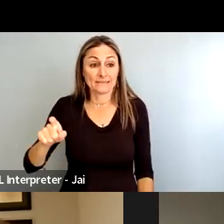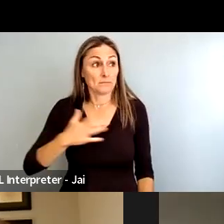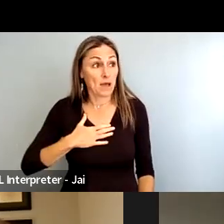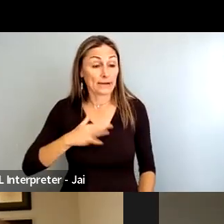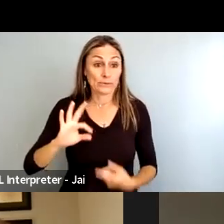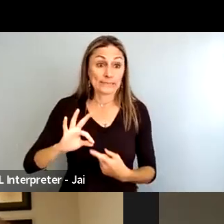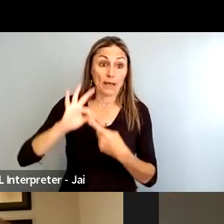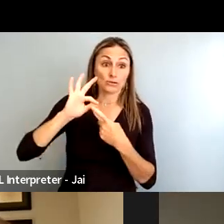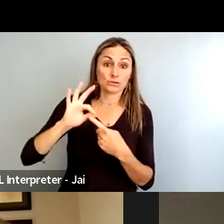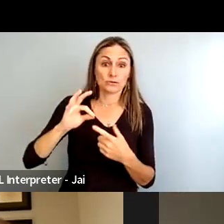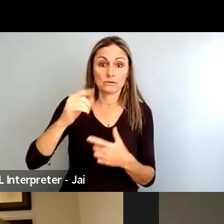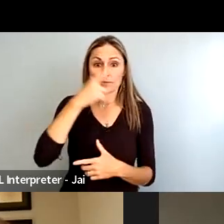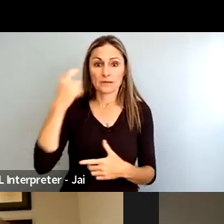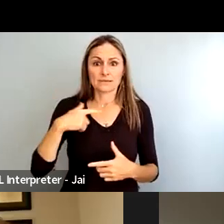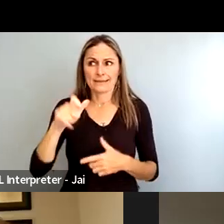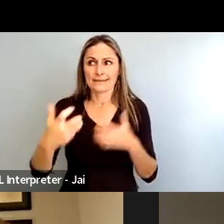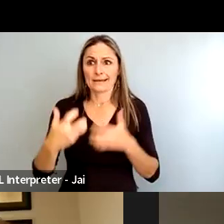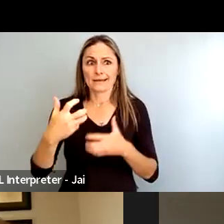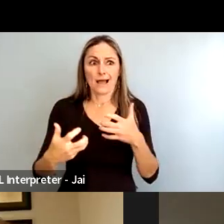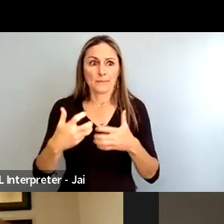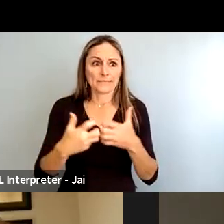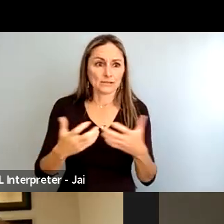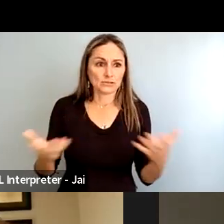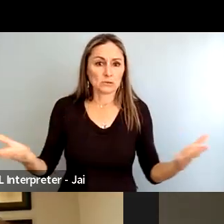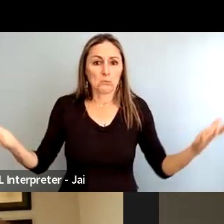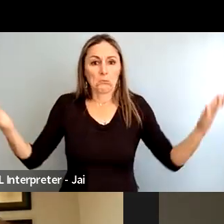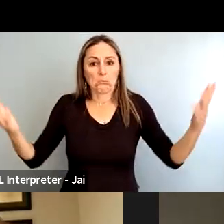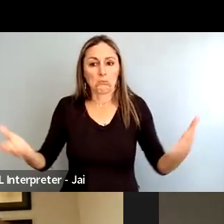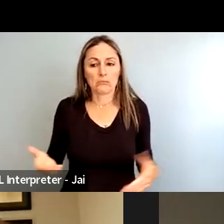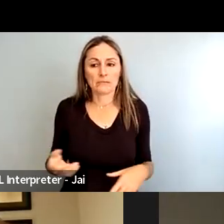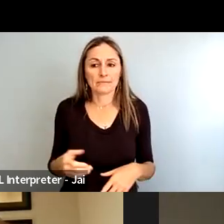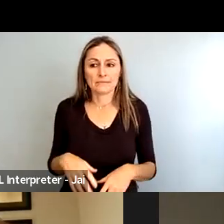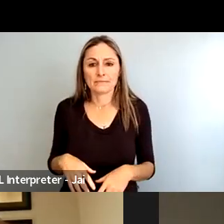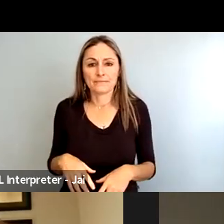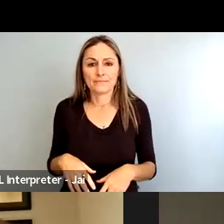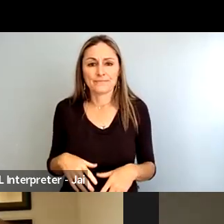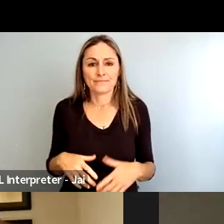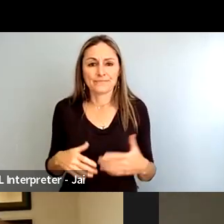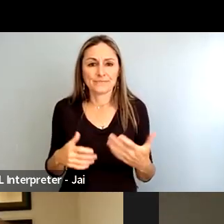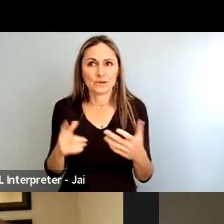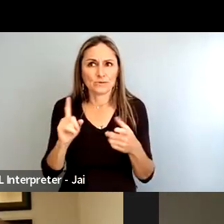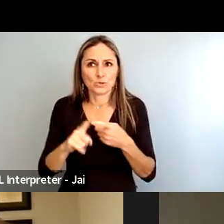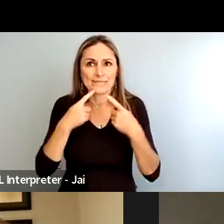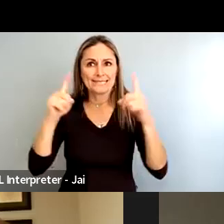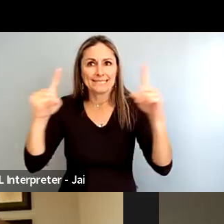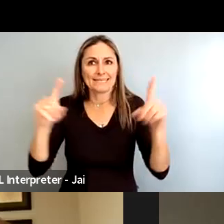special because I need accommodation, something that I need in order to exceed in class.